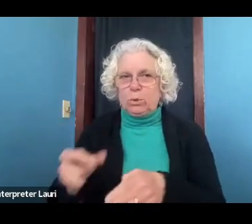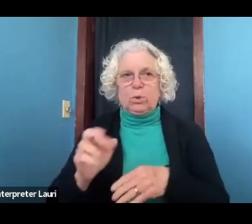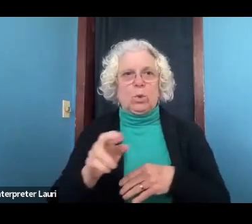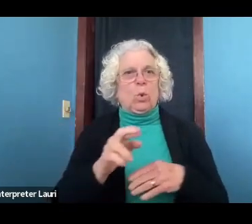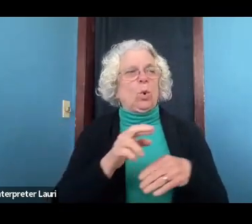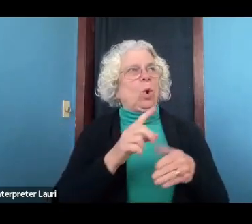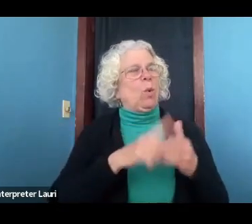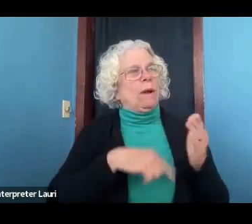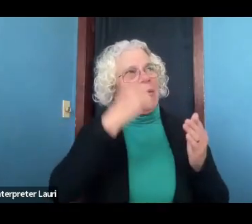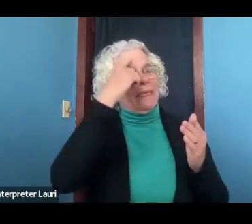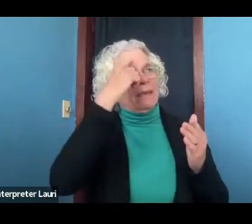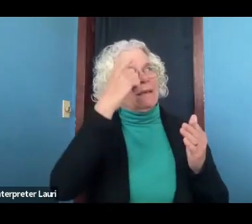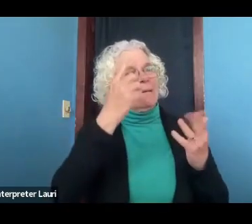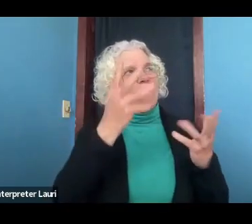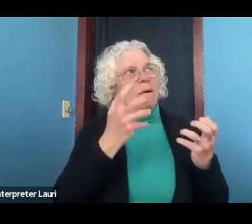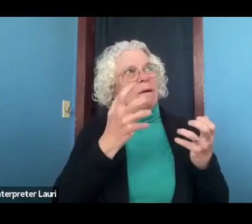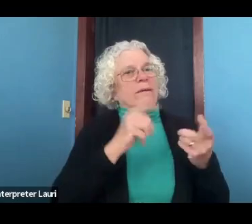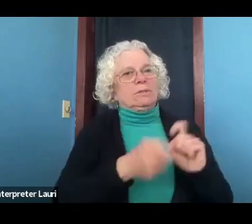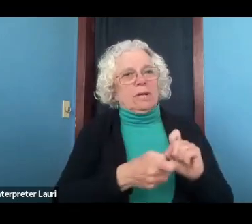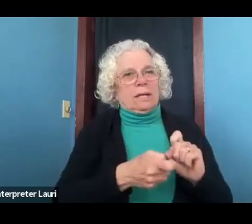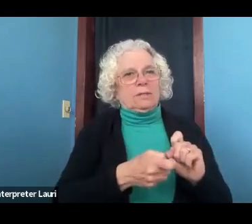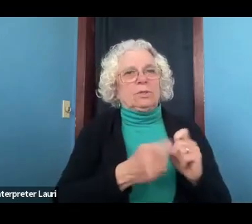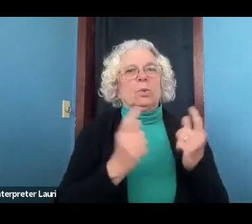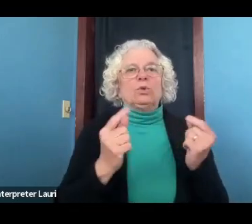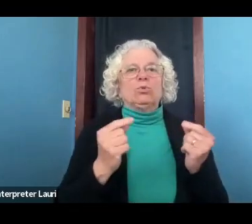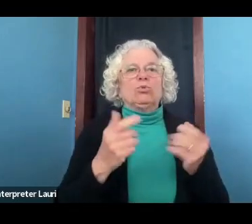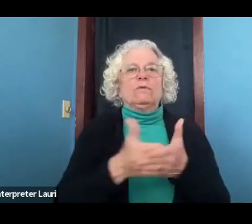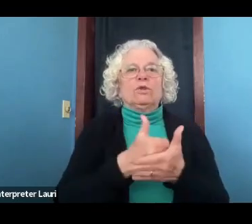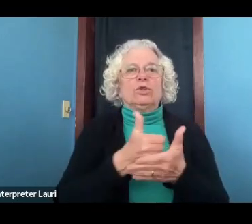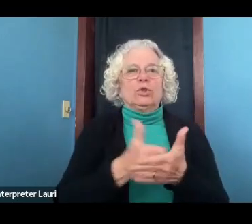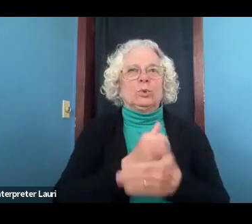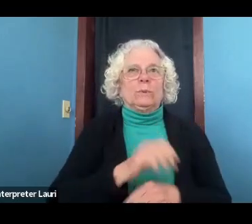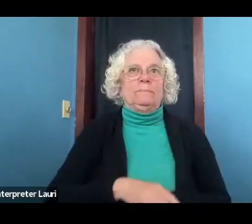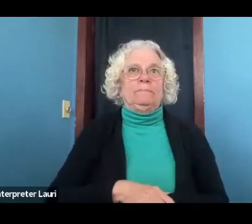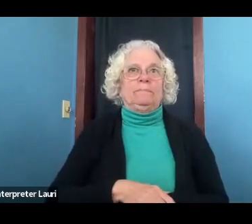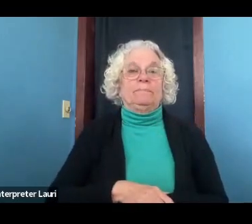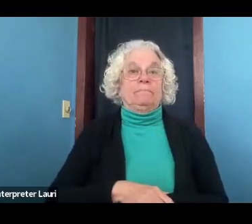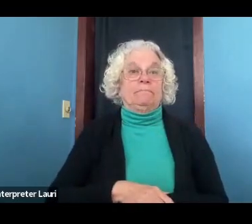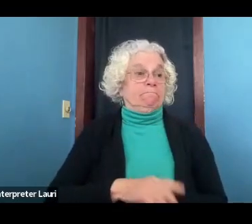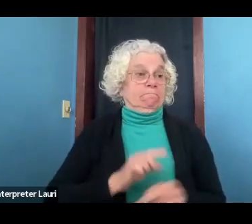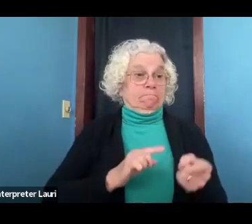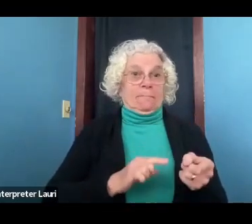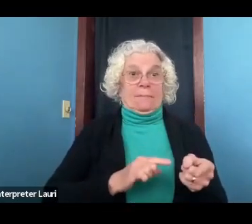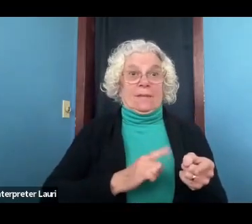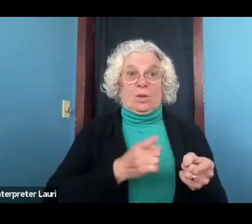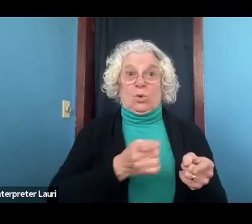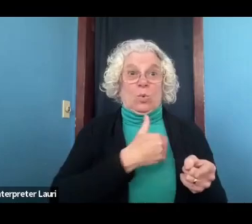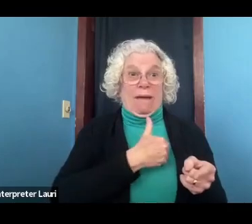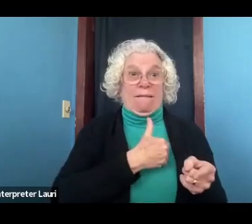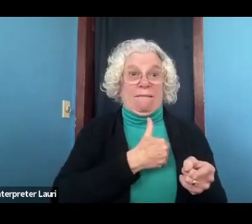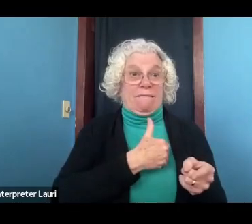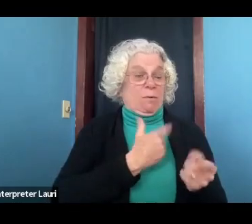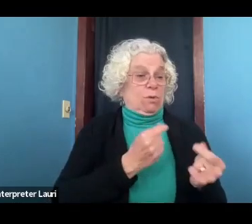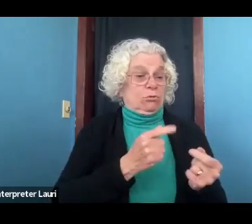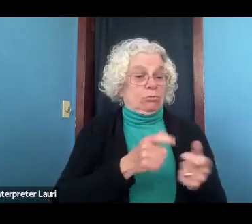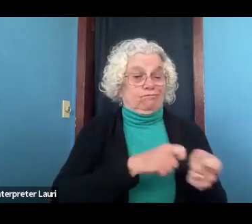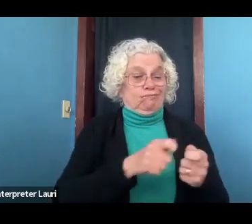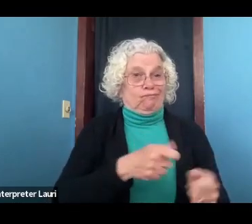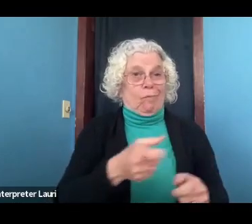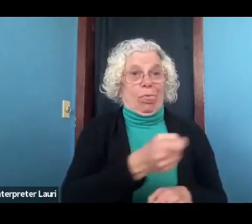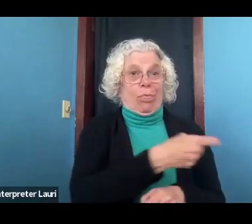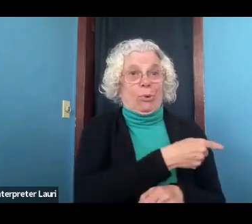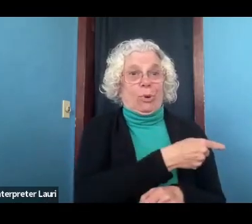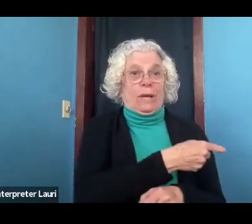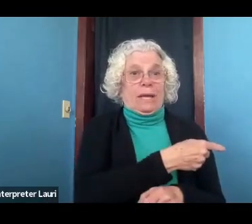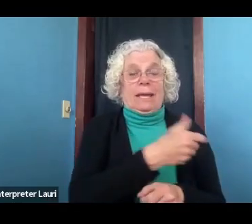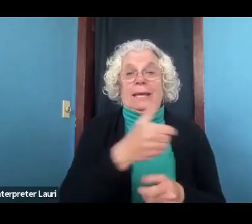new one? So there's 6 ways to do it. You can destroy it, rip it up. You can do a whole